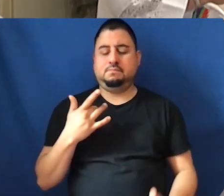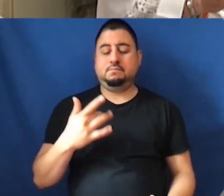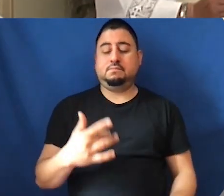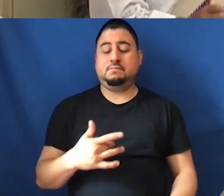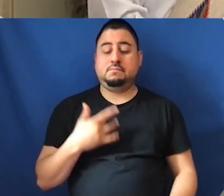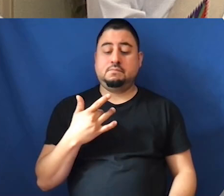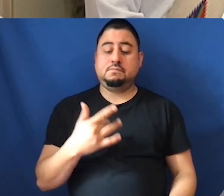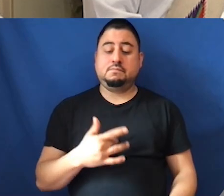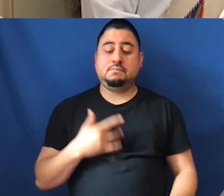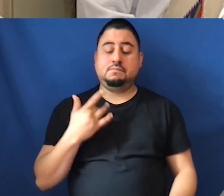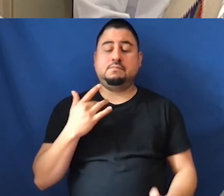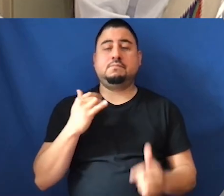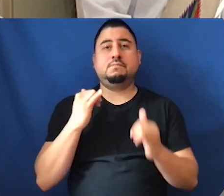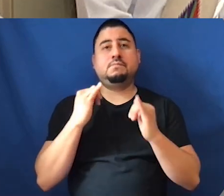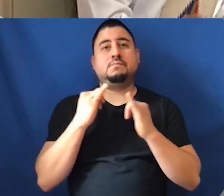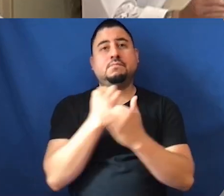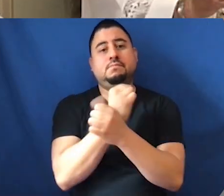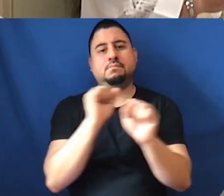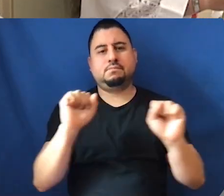my